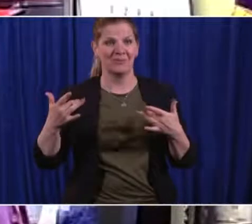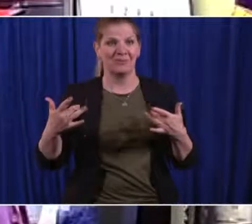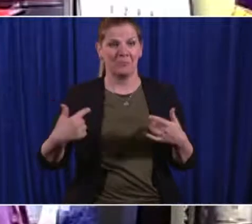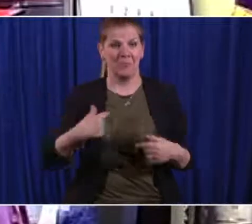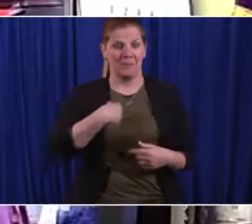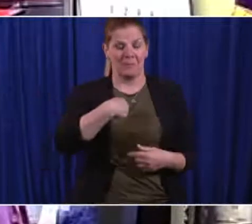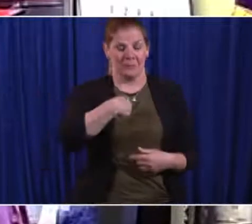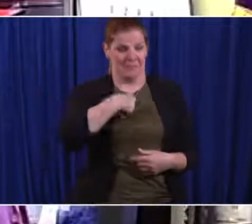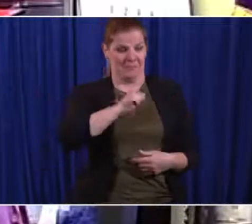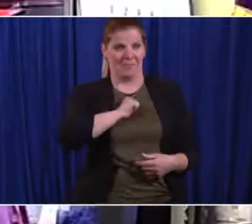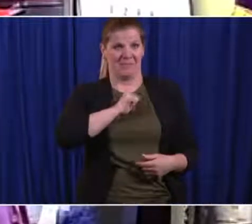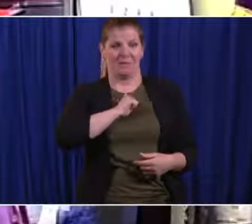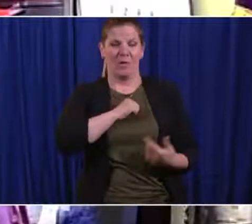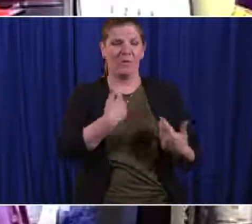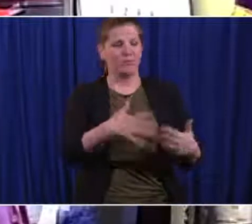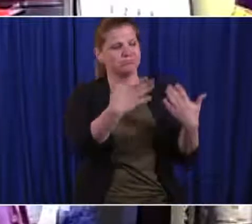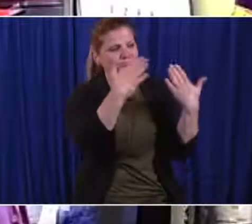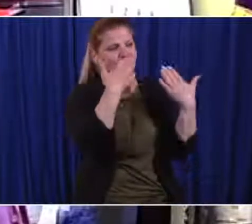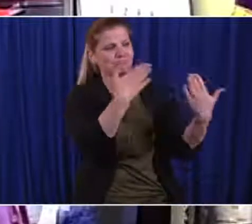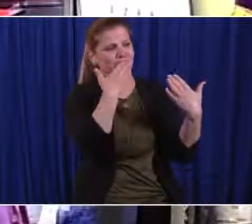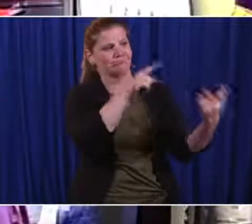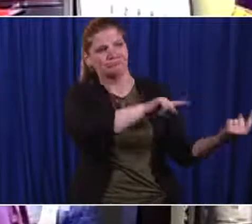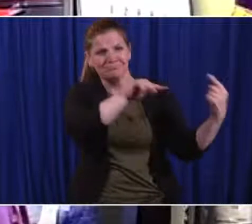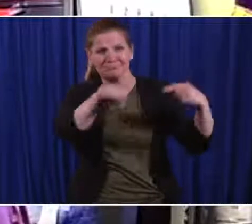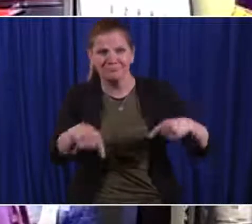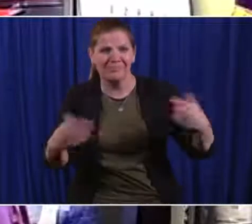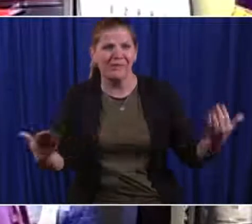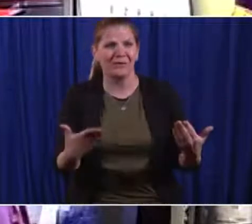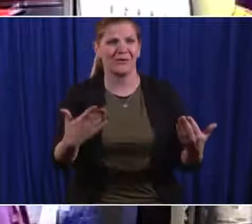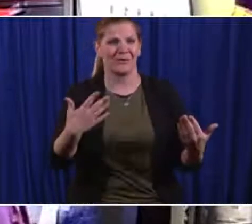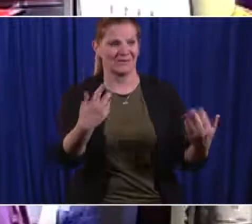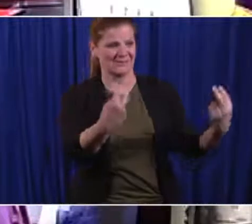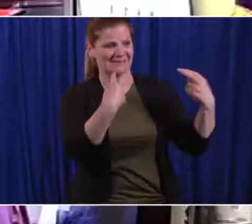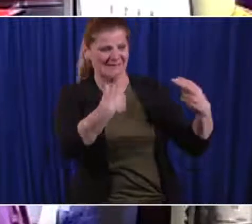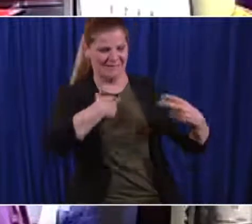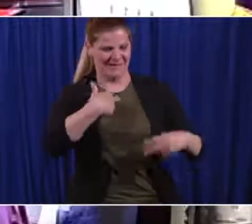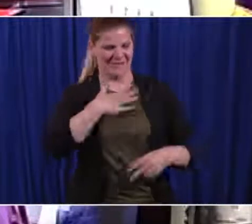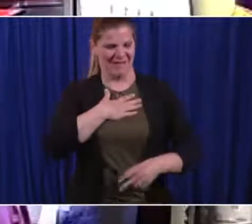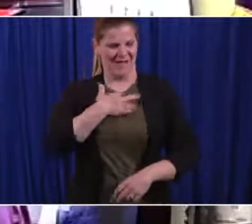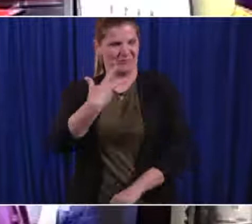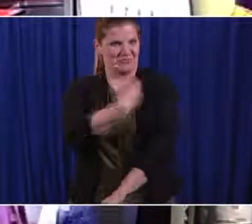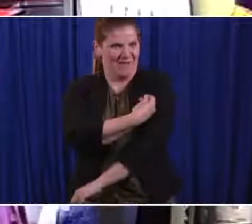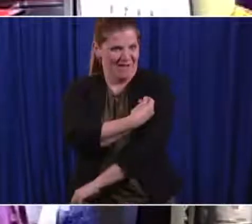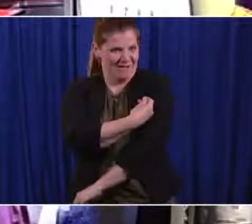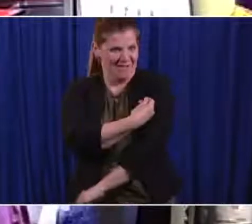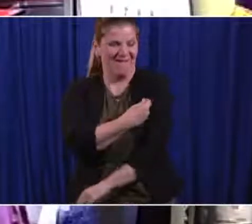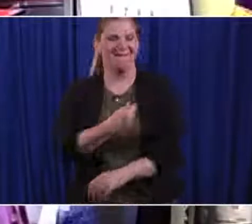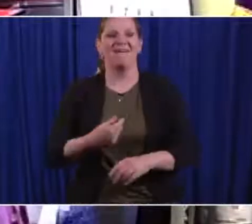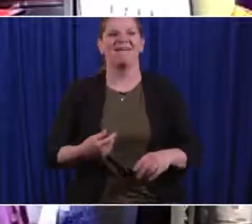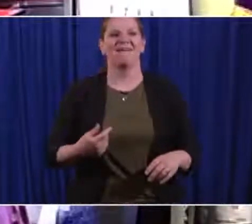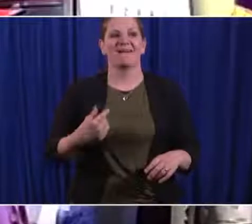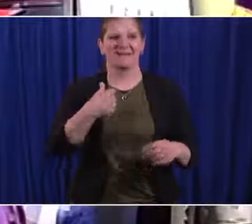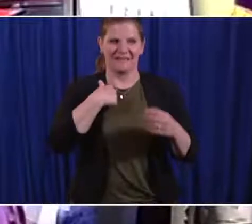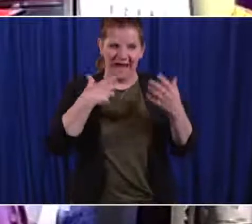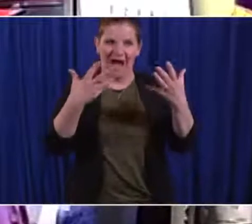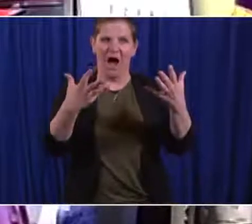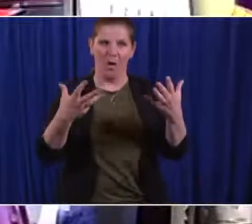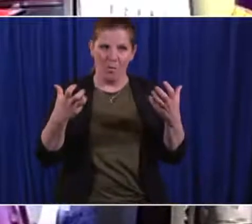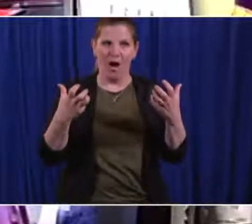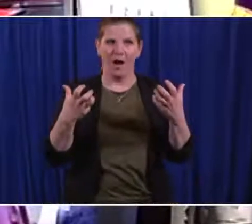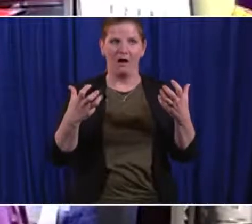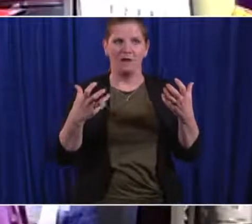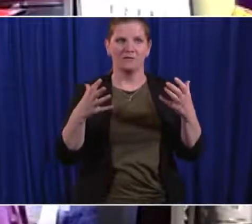more appreciative of you being there for me to get my shot, and really wanted to make sure that I did it publicly, Governor, so